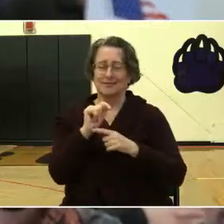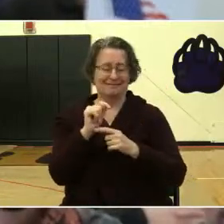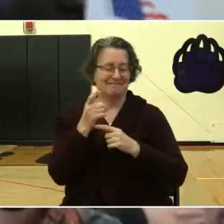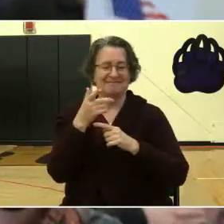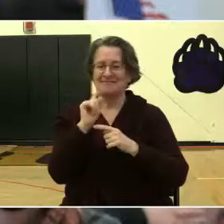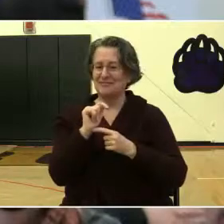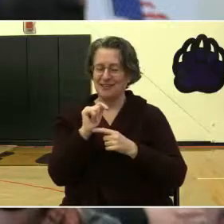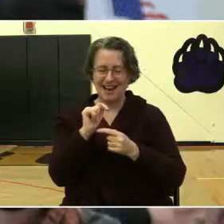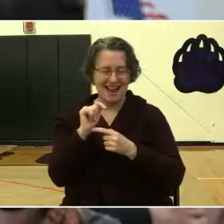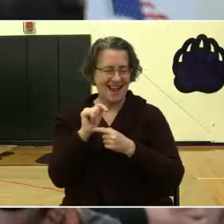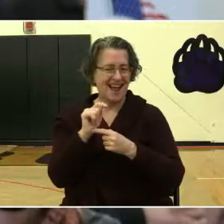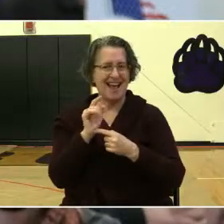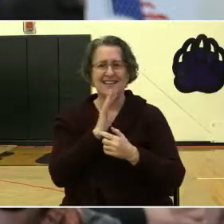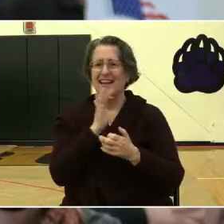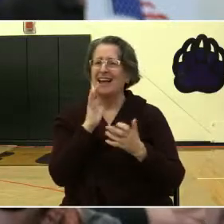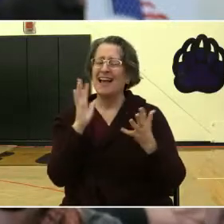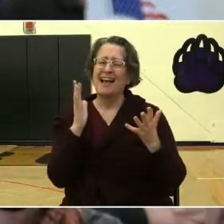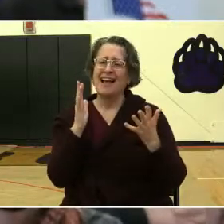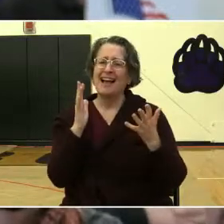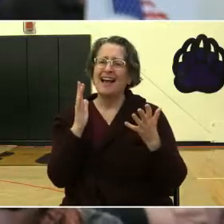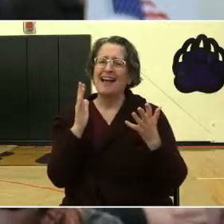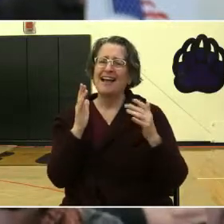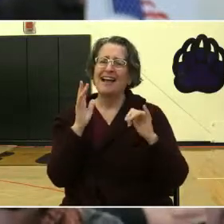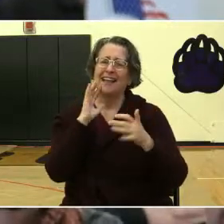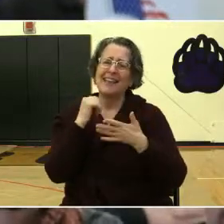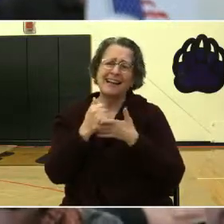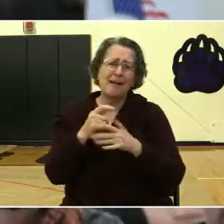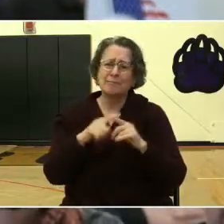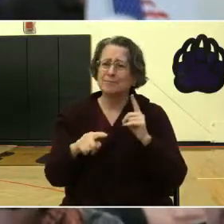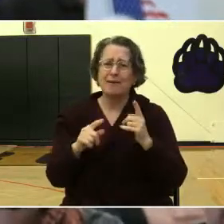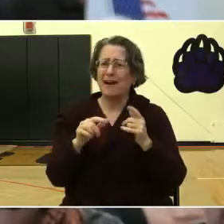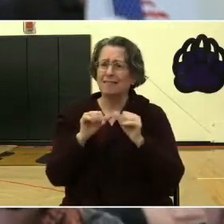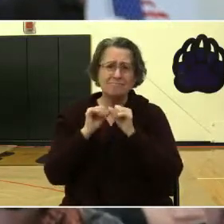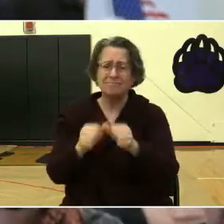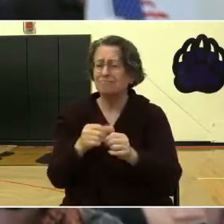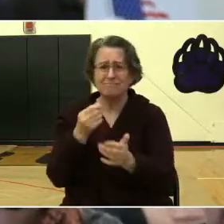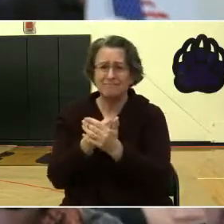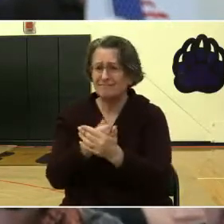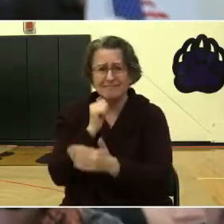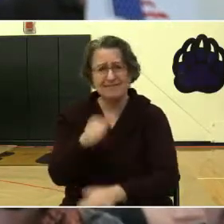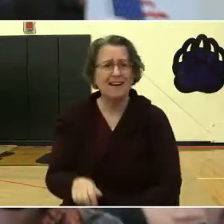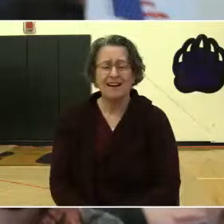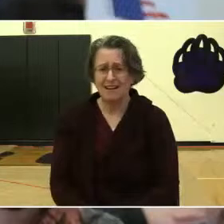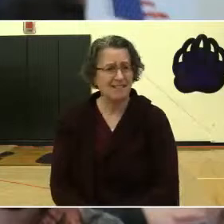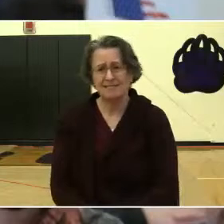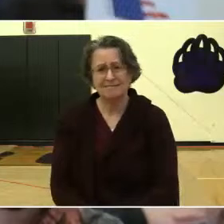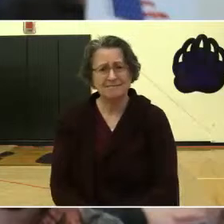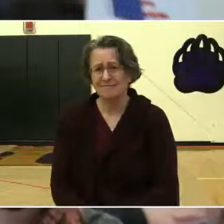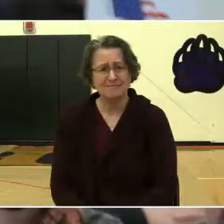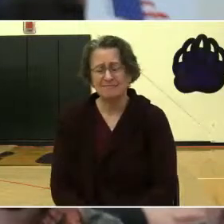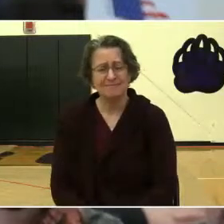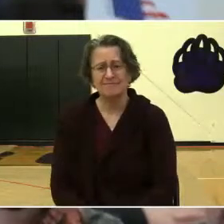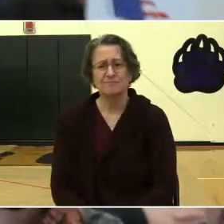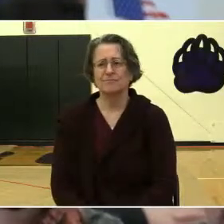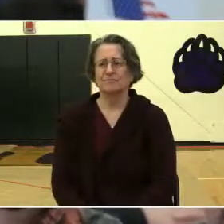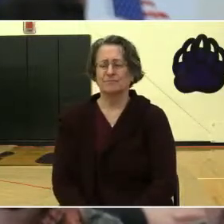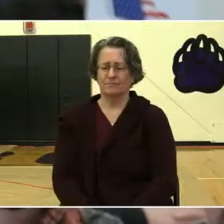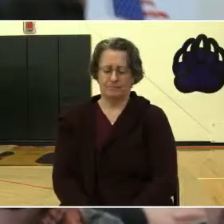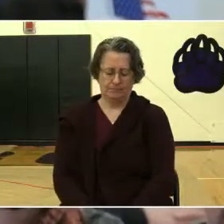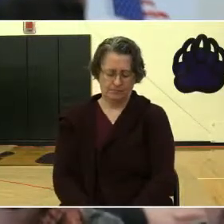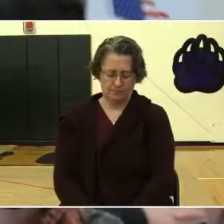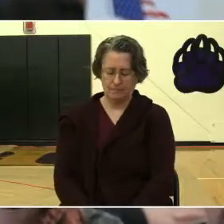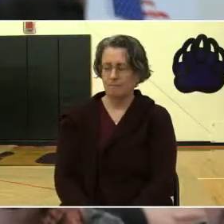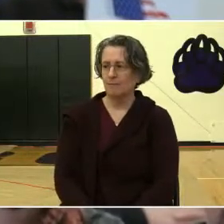demographics um so I just think like as far as